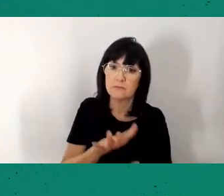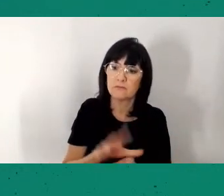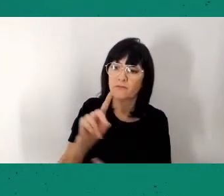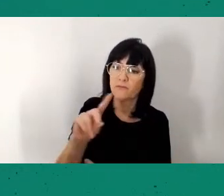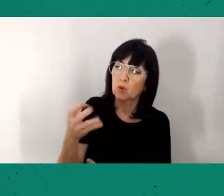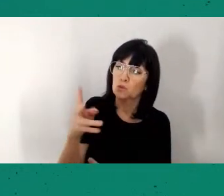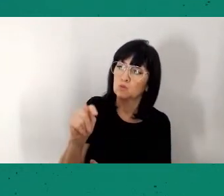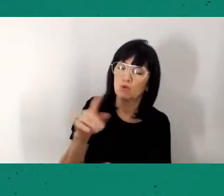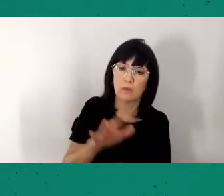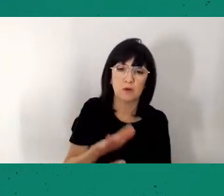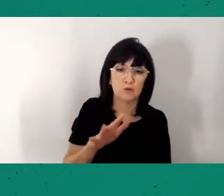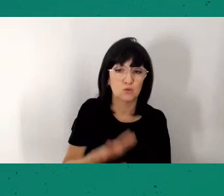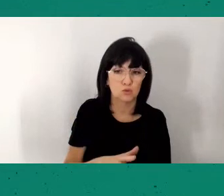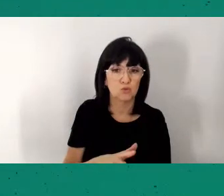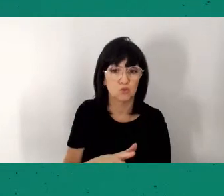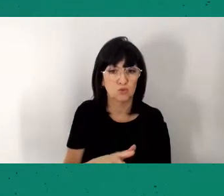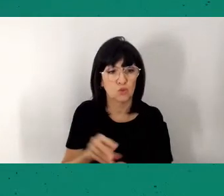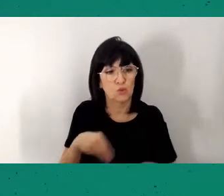careers?